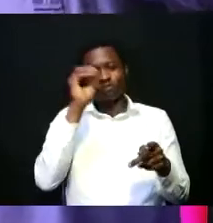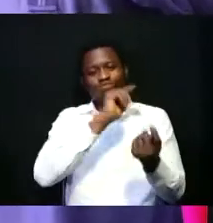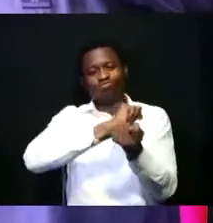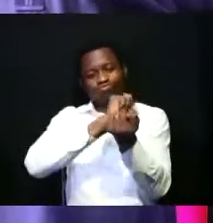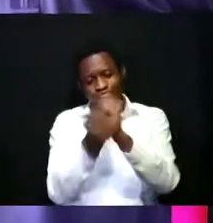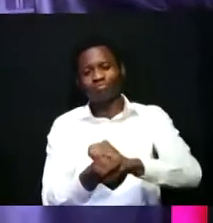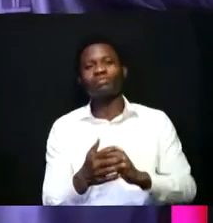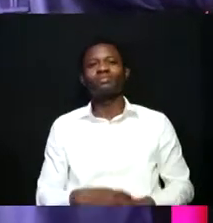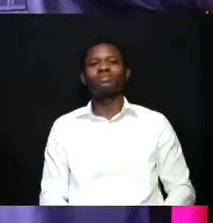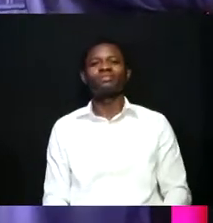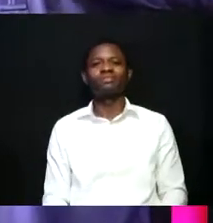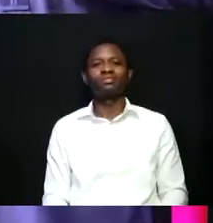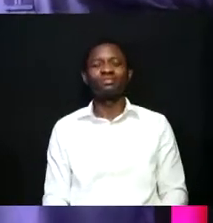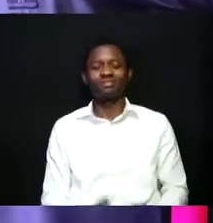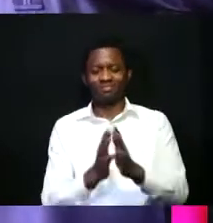mine.